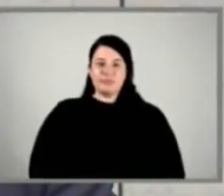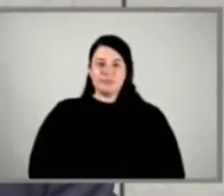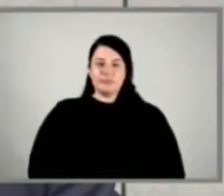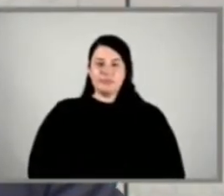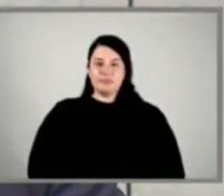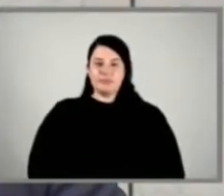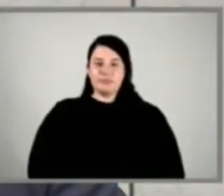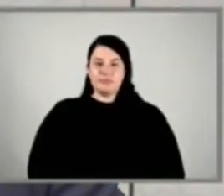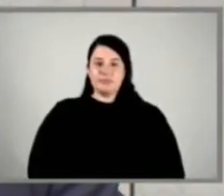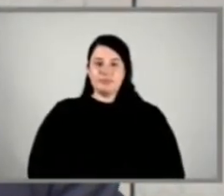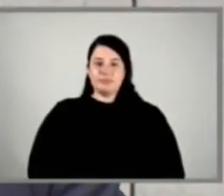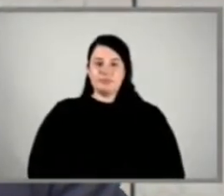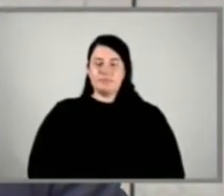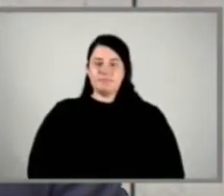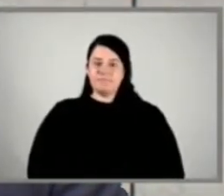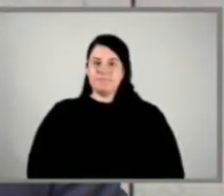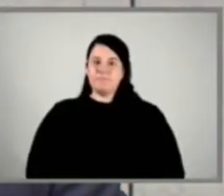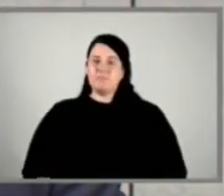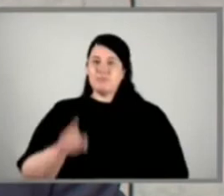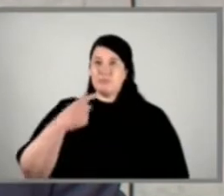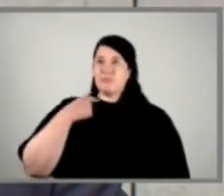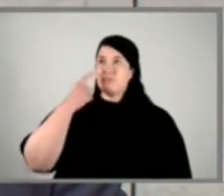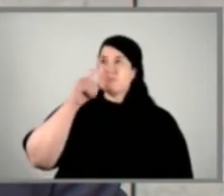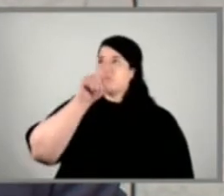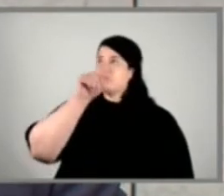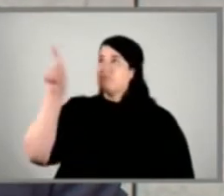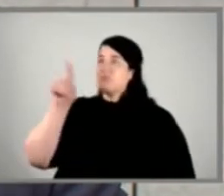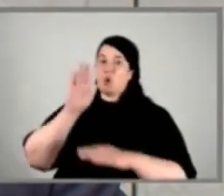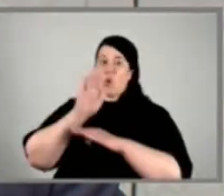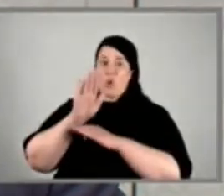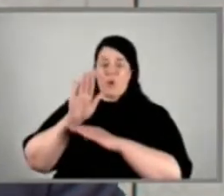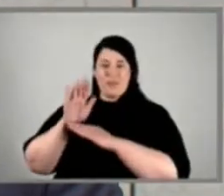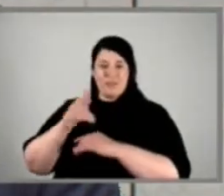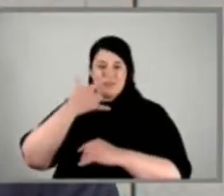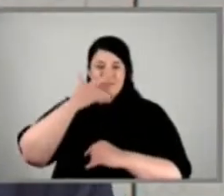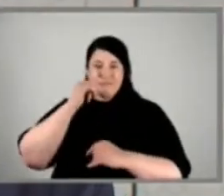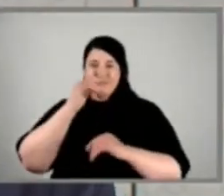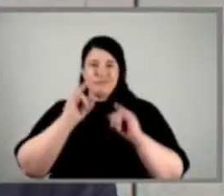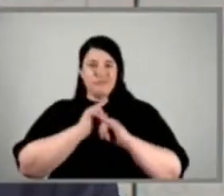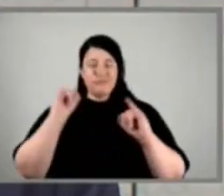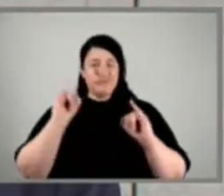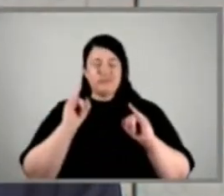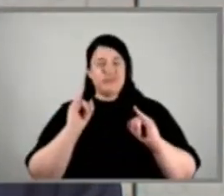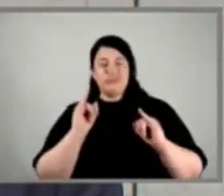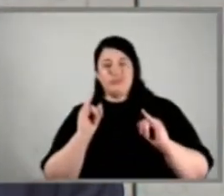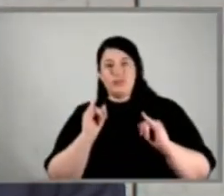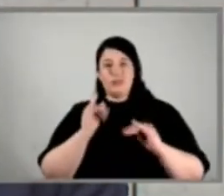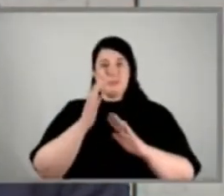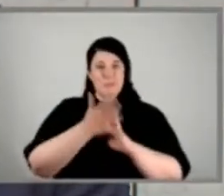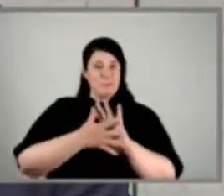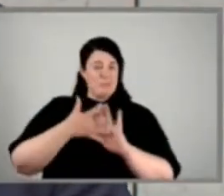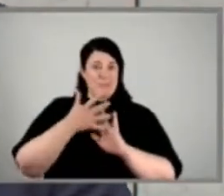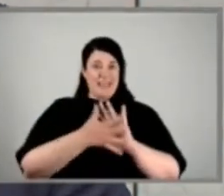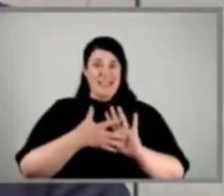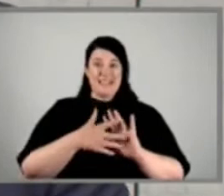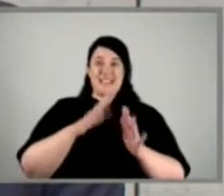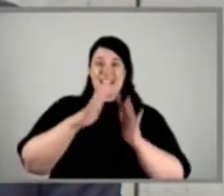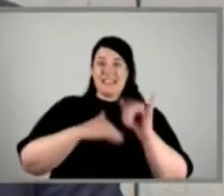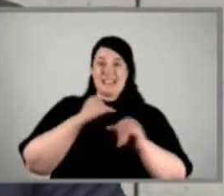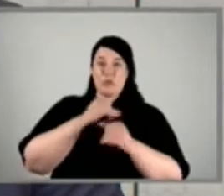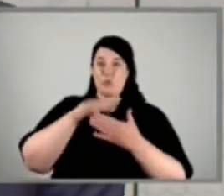Obviously overseas and the devastating figures that you've drawn attention to, doesn't logic suggest that we're not going to get international students back